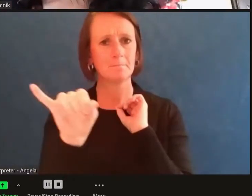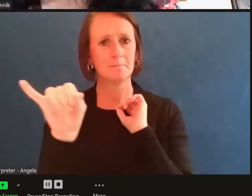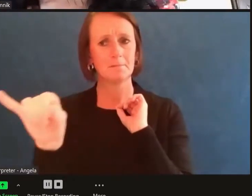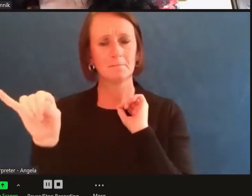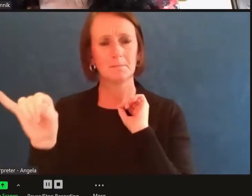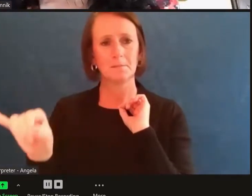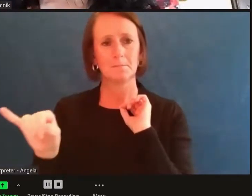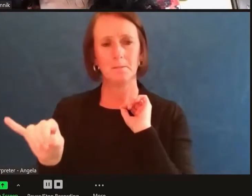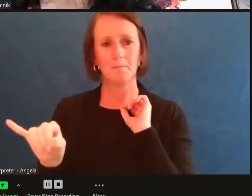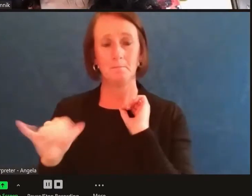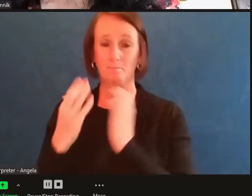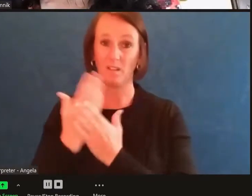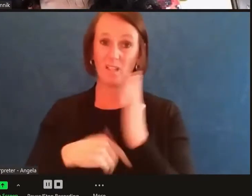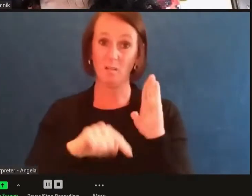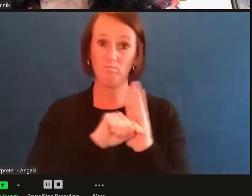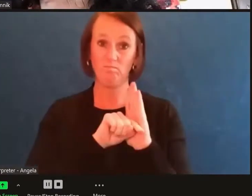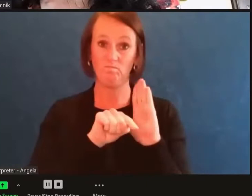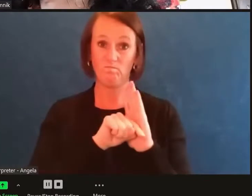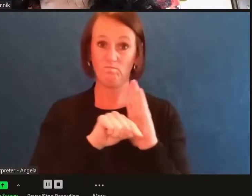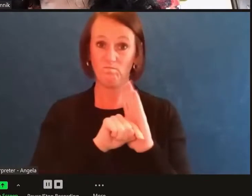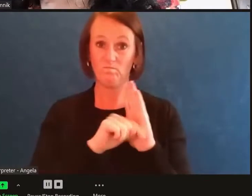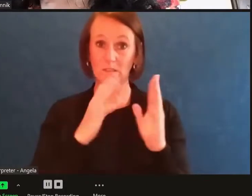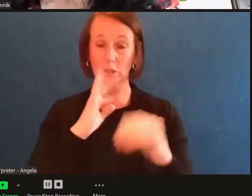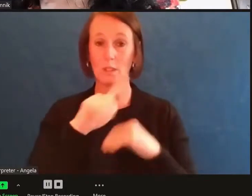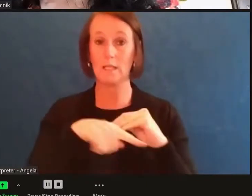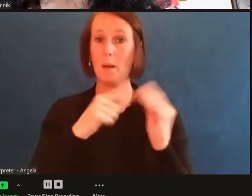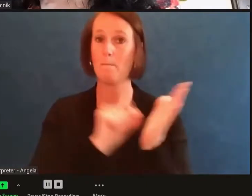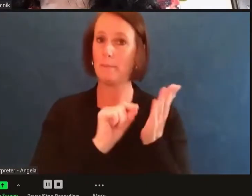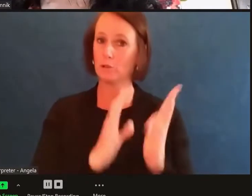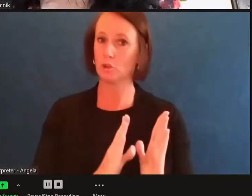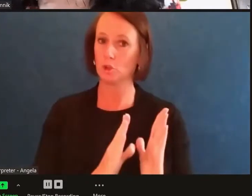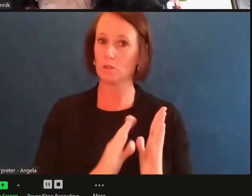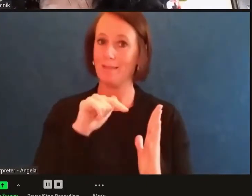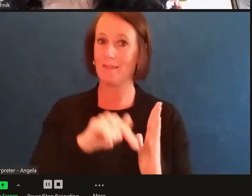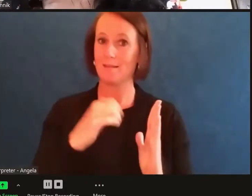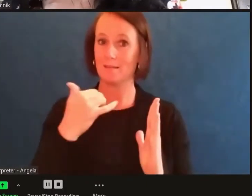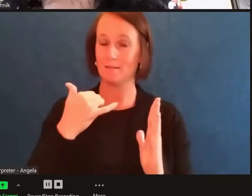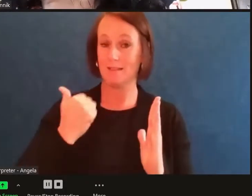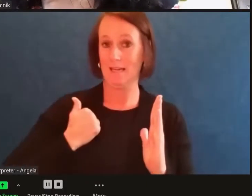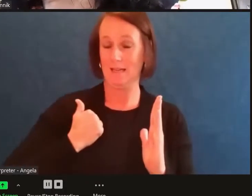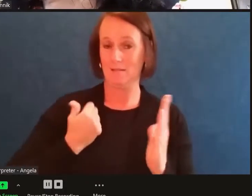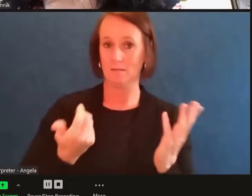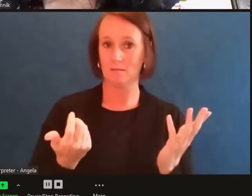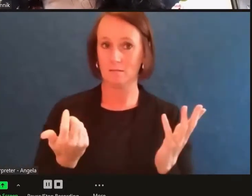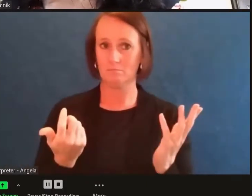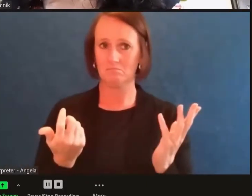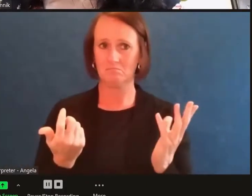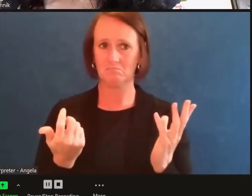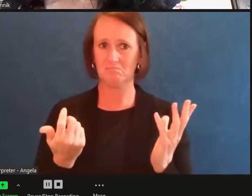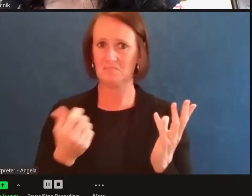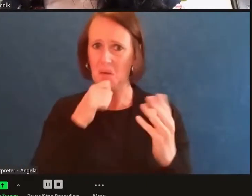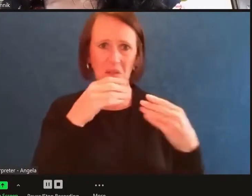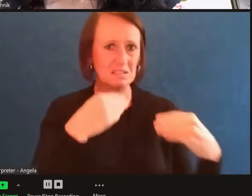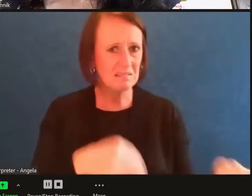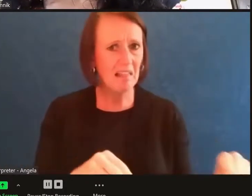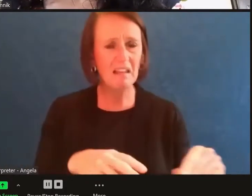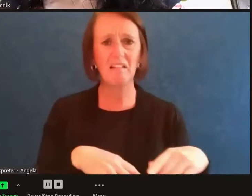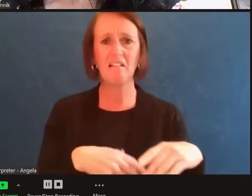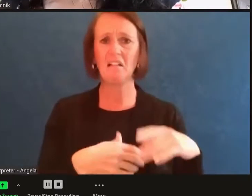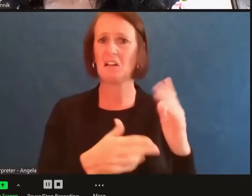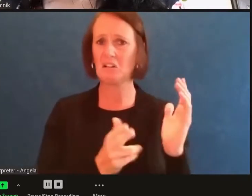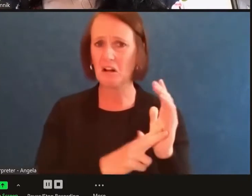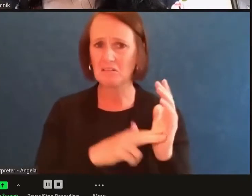pessimism about publishing in this country. Publishers were failing, writers weren't having as many contracts, books weren't selling as much. And